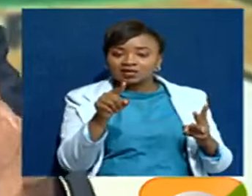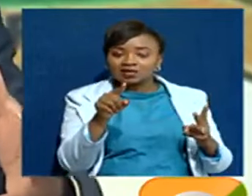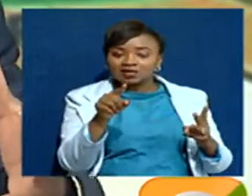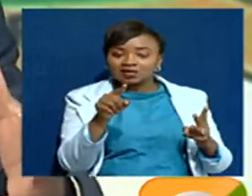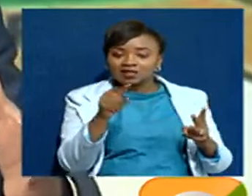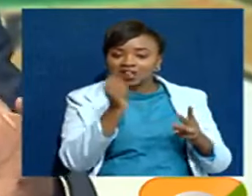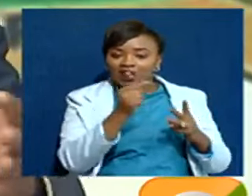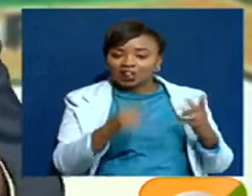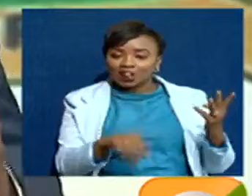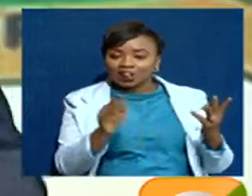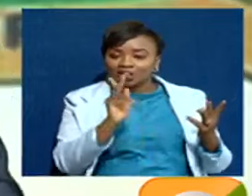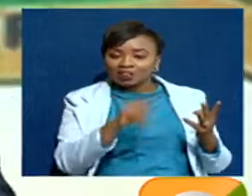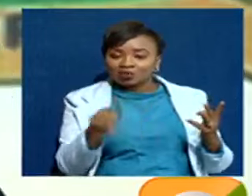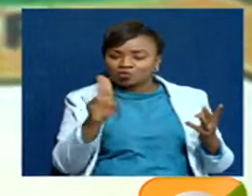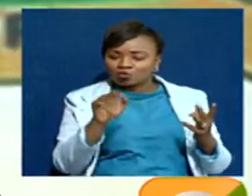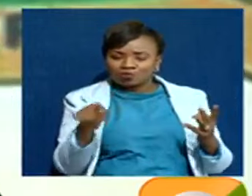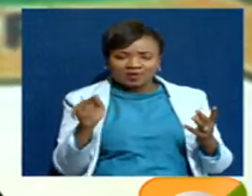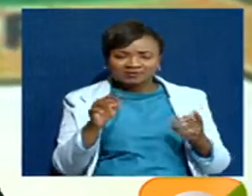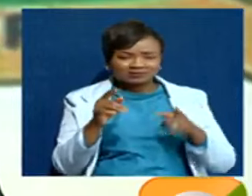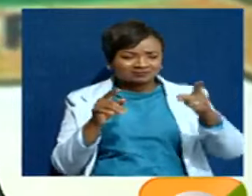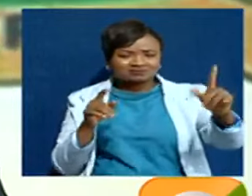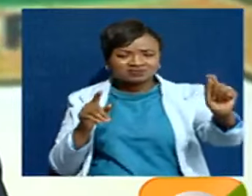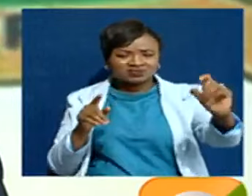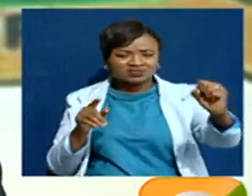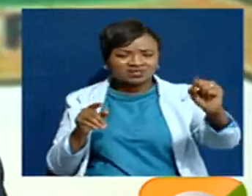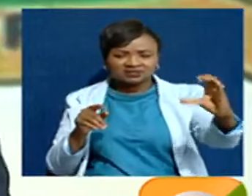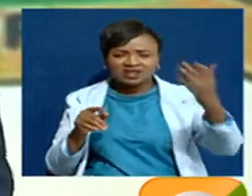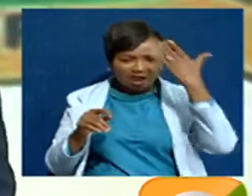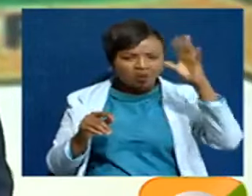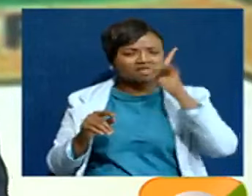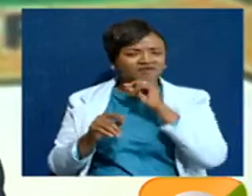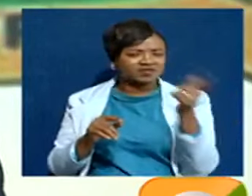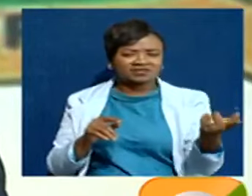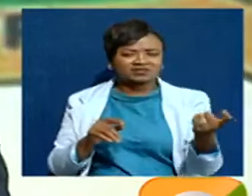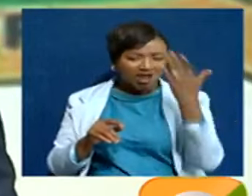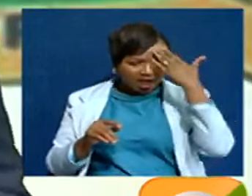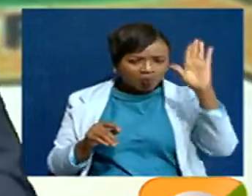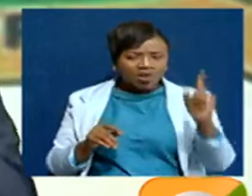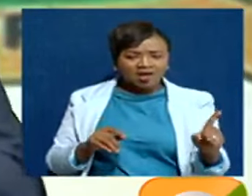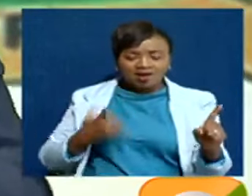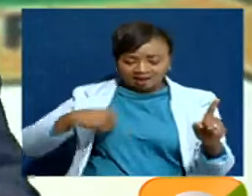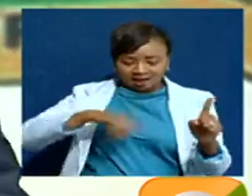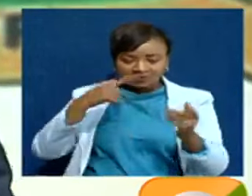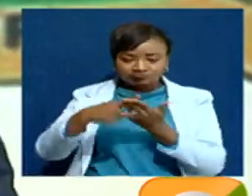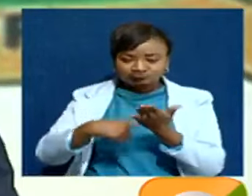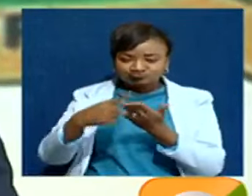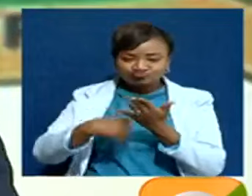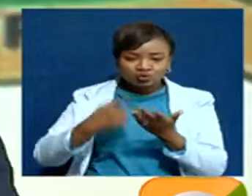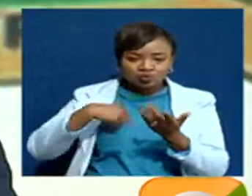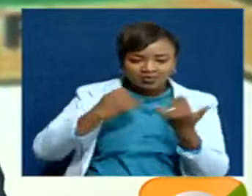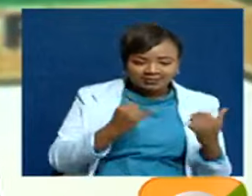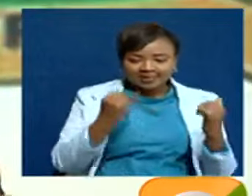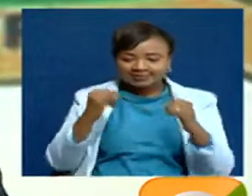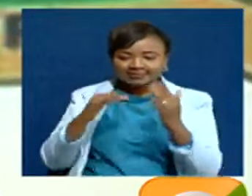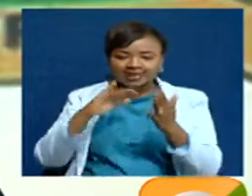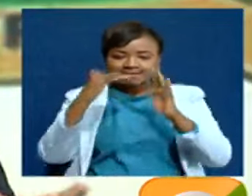employer has had them for a long time. We have been discussing these things. We have been trying to reach out. It